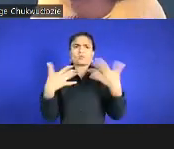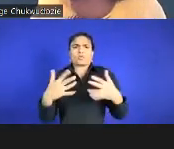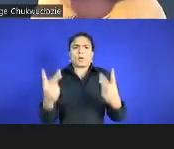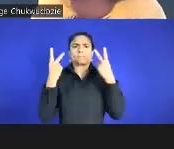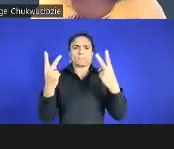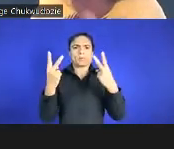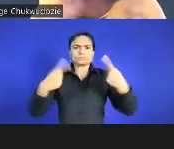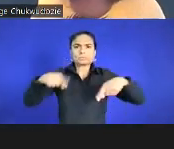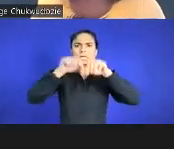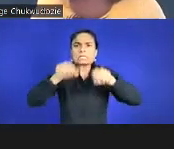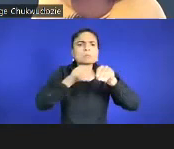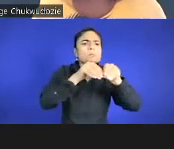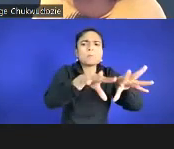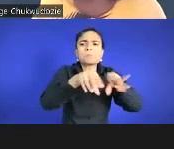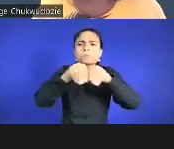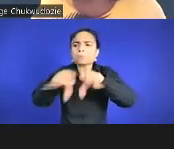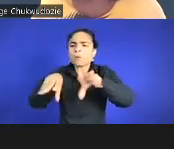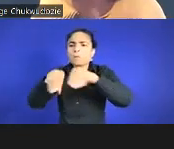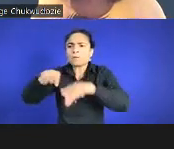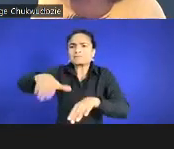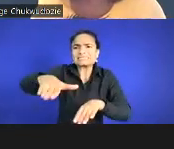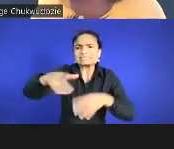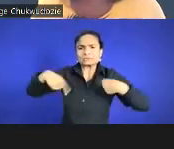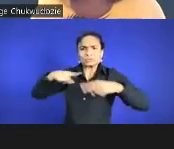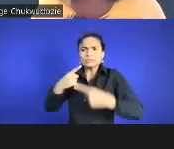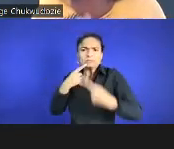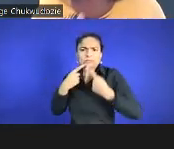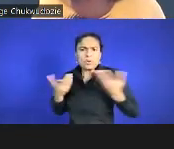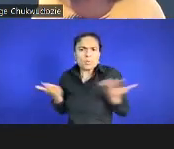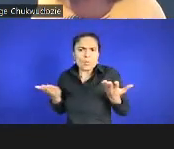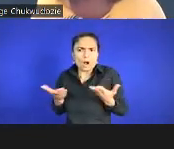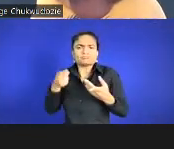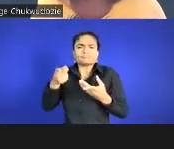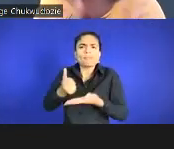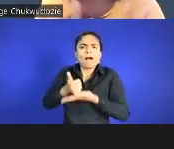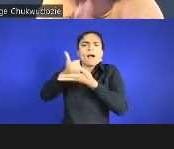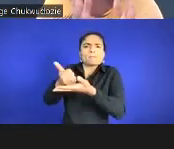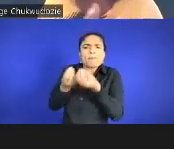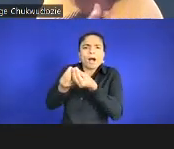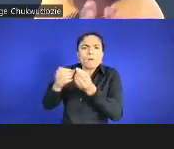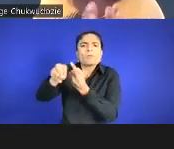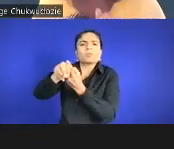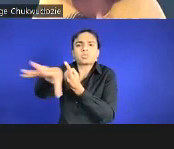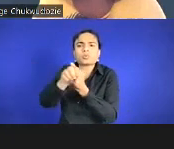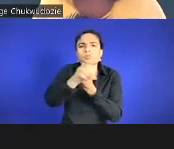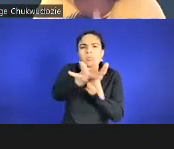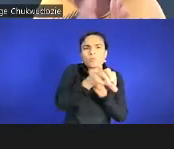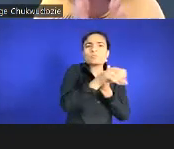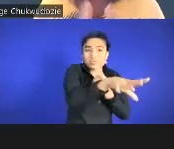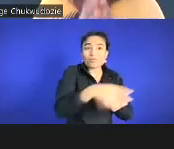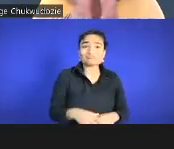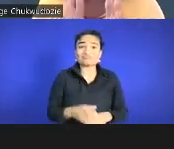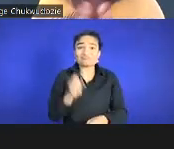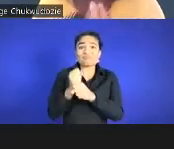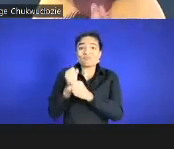partnership advisor, program partner advisor, or some kind of that position, or even if